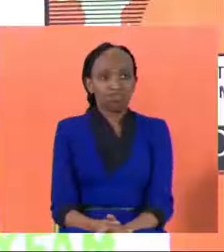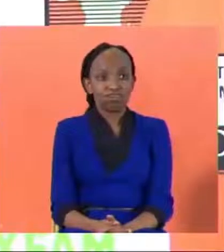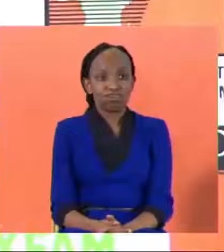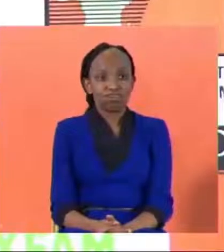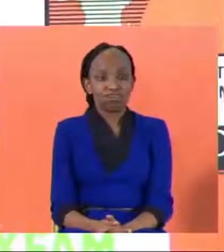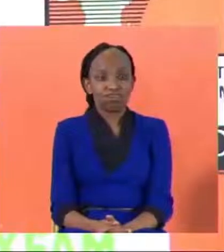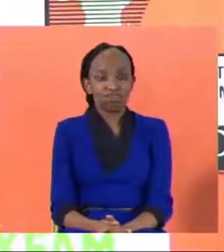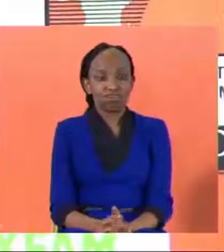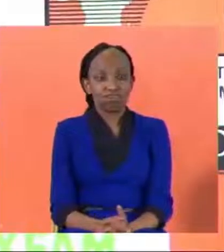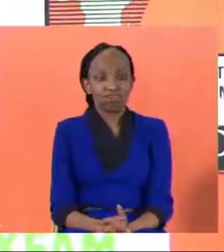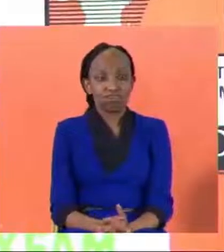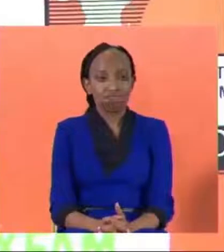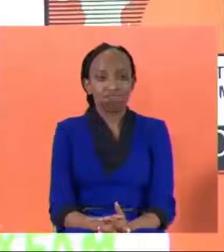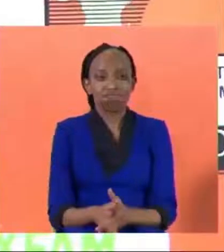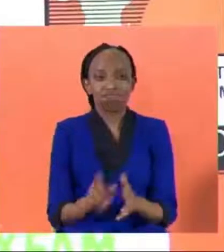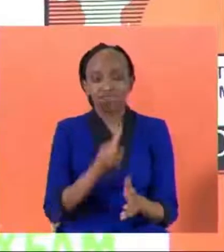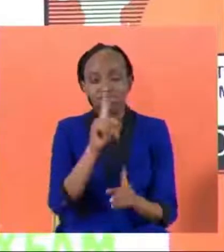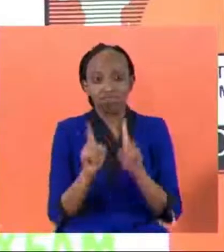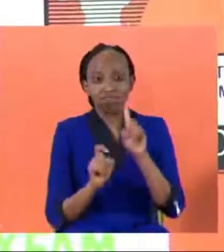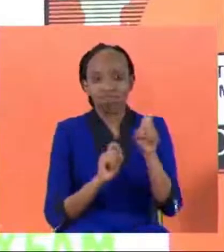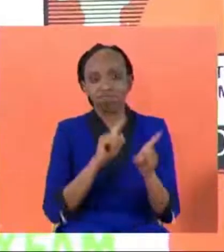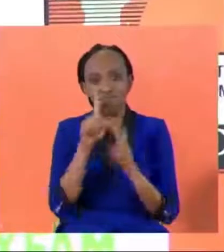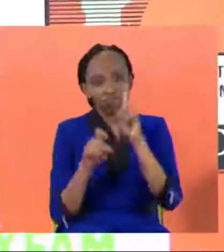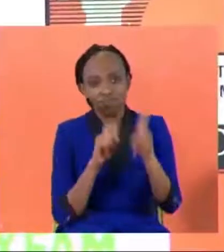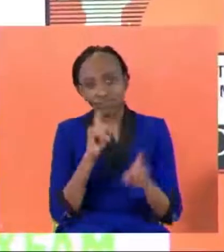I don't know if there are any questions.